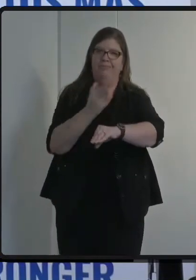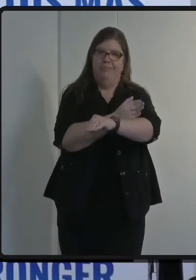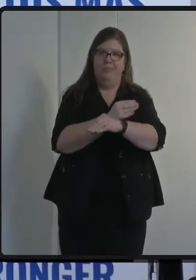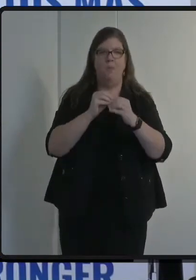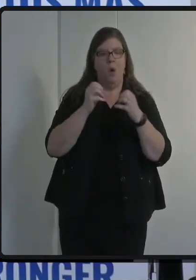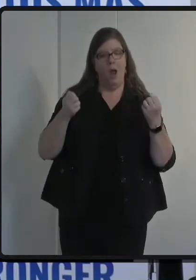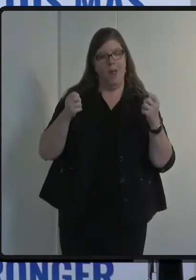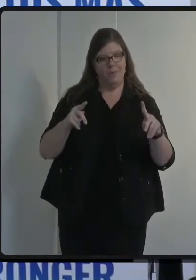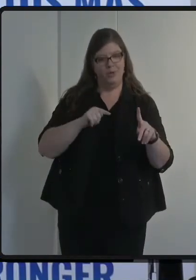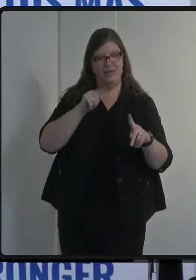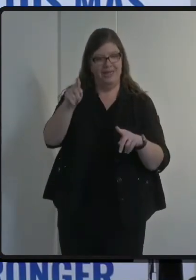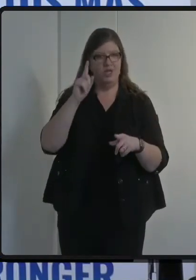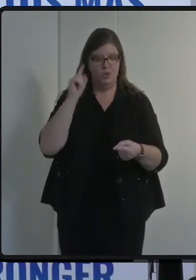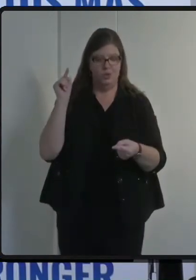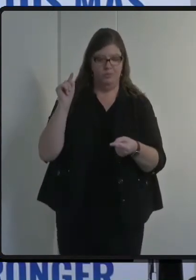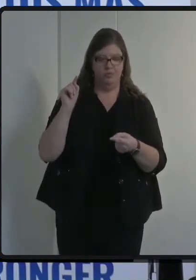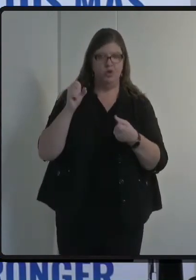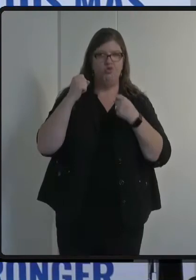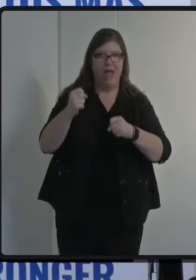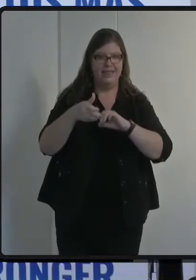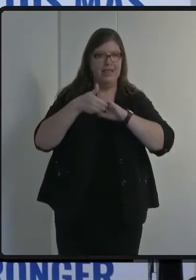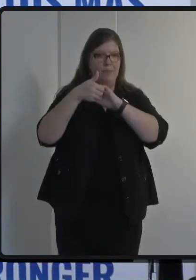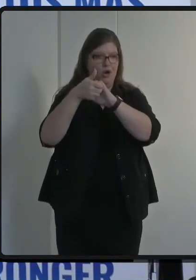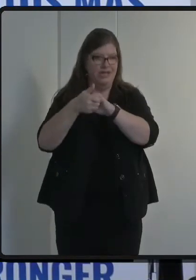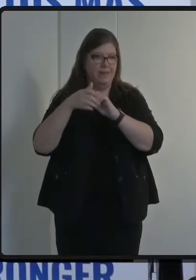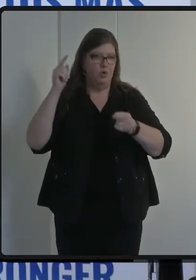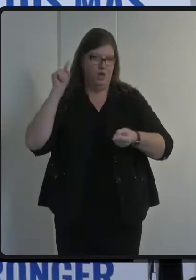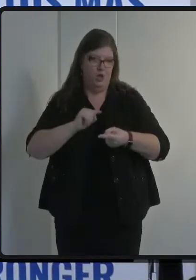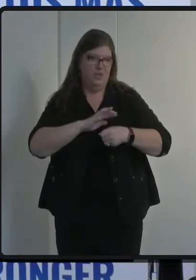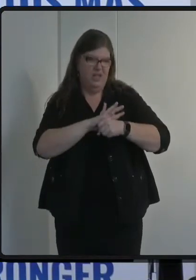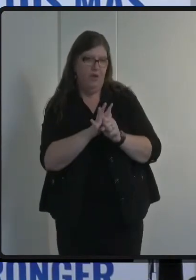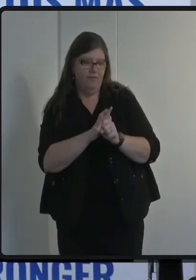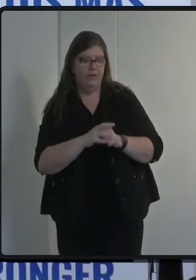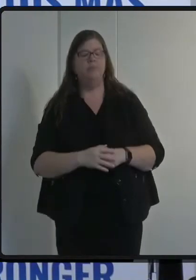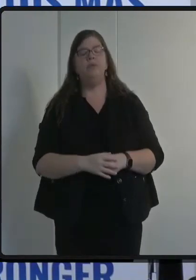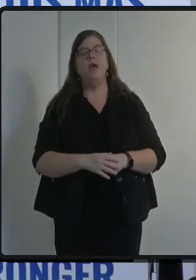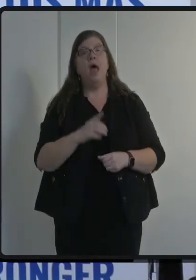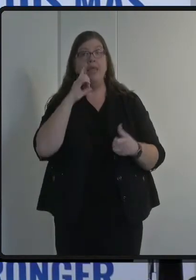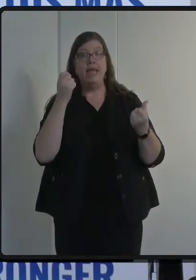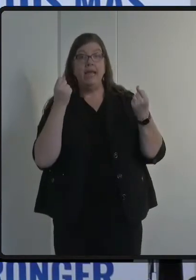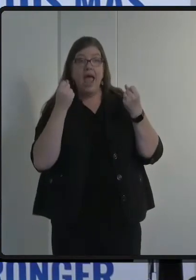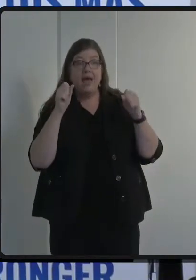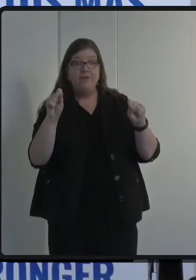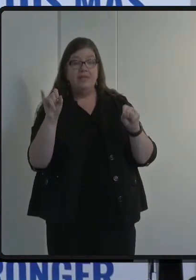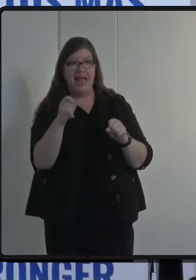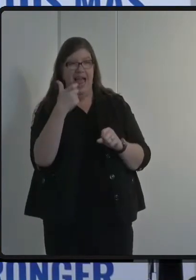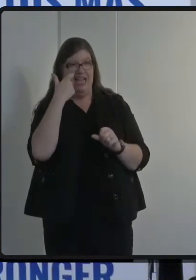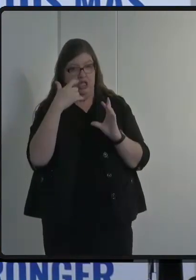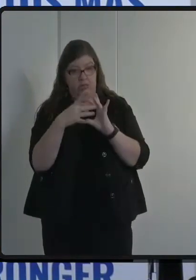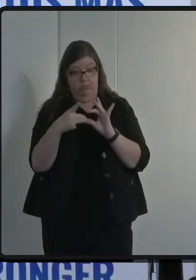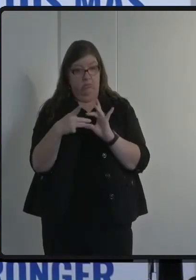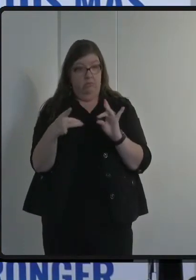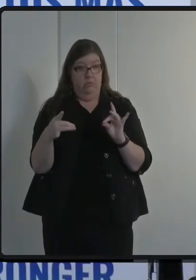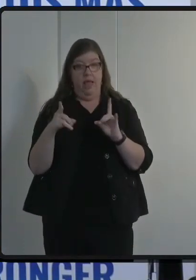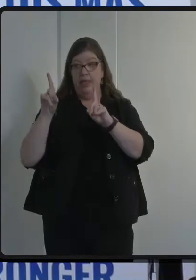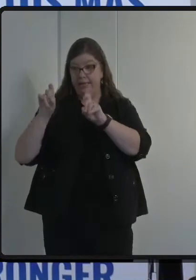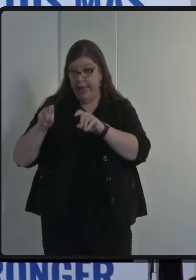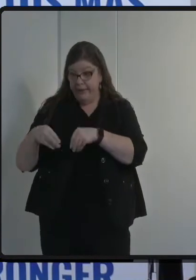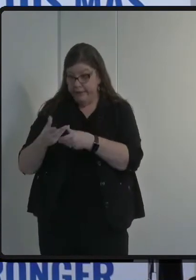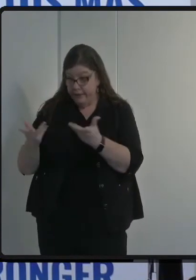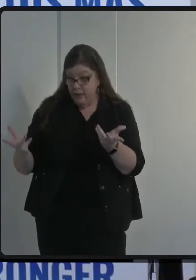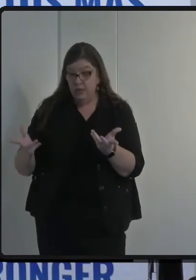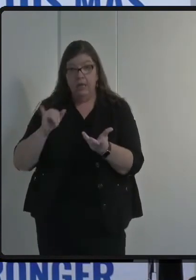opportunities to strengthen those partnerships. And I think that the efforts like what I just shared, the testing efforts